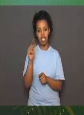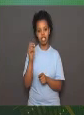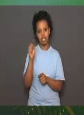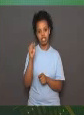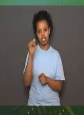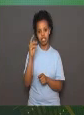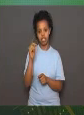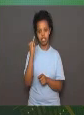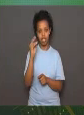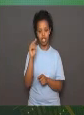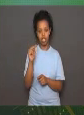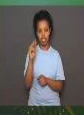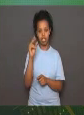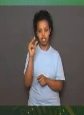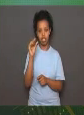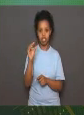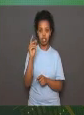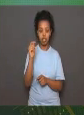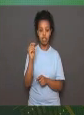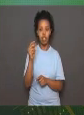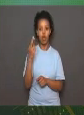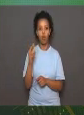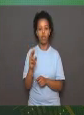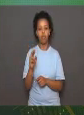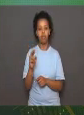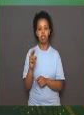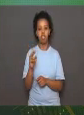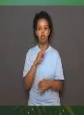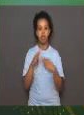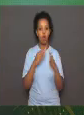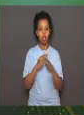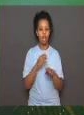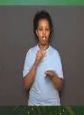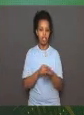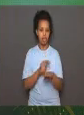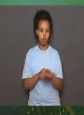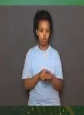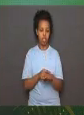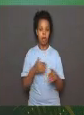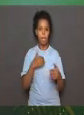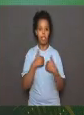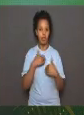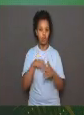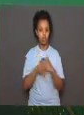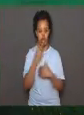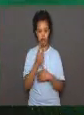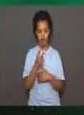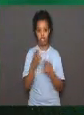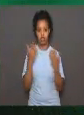the biological clock in animals. I hope you are ready to begin, students.